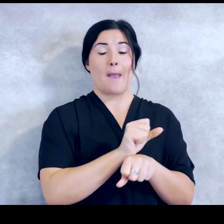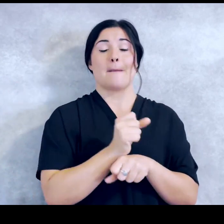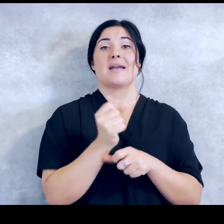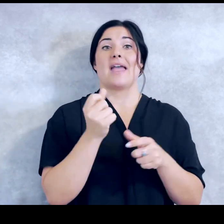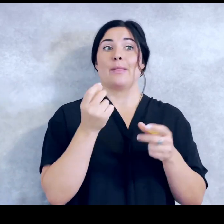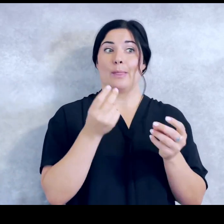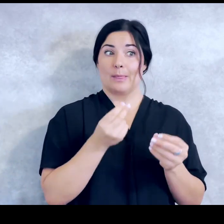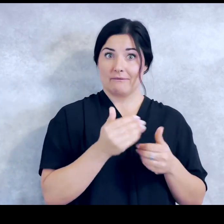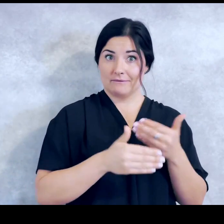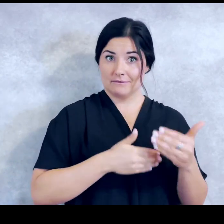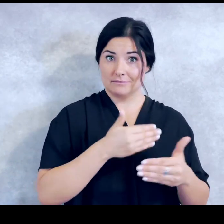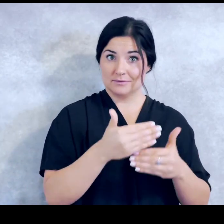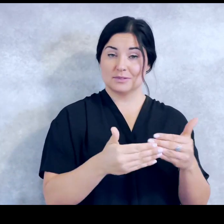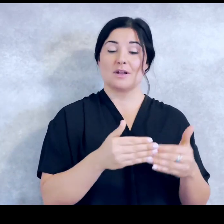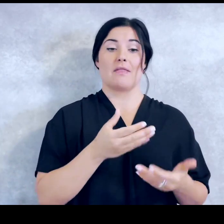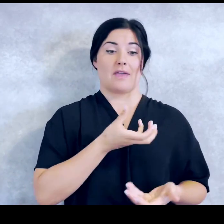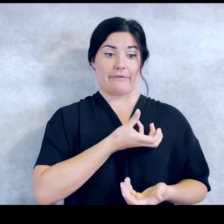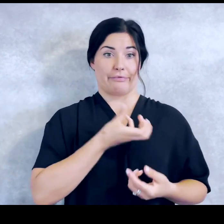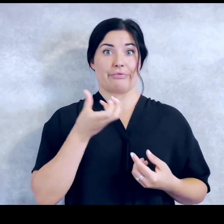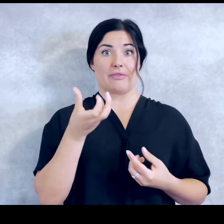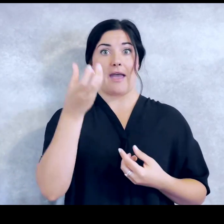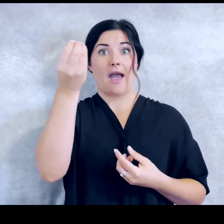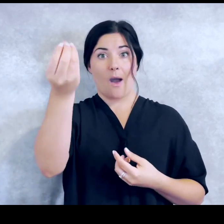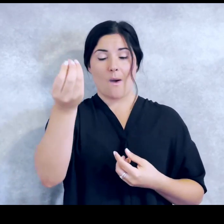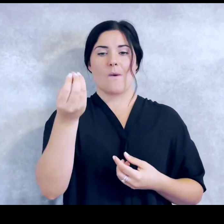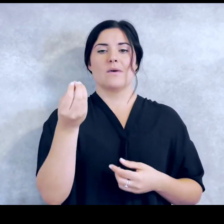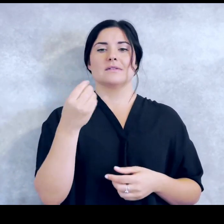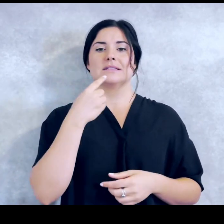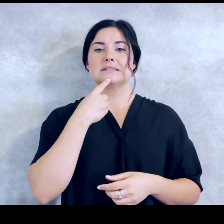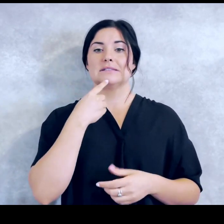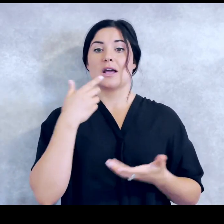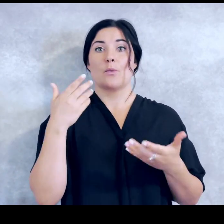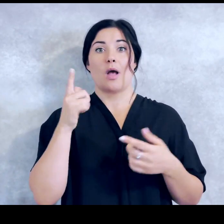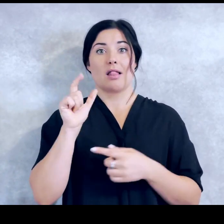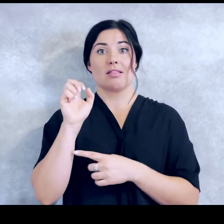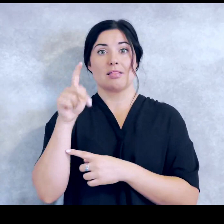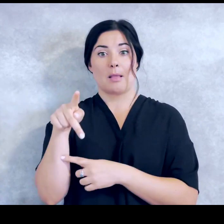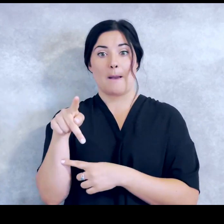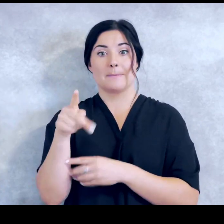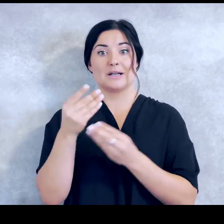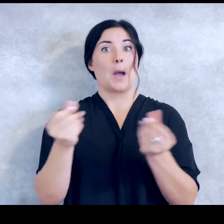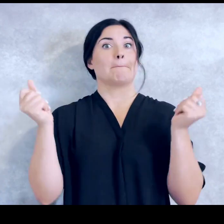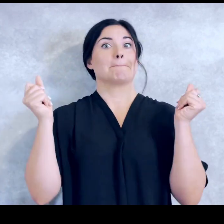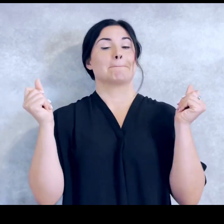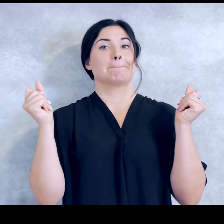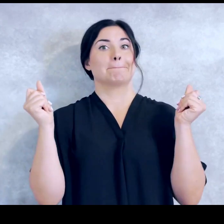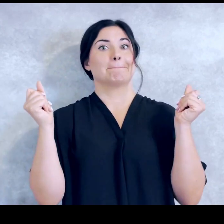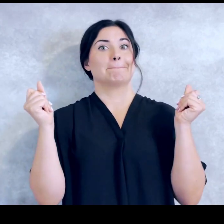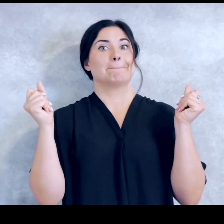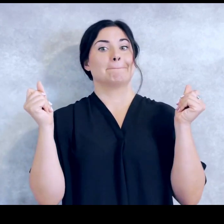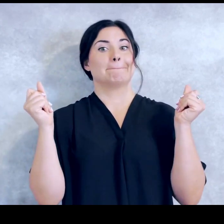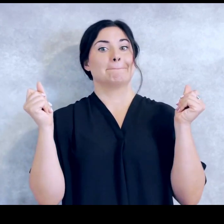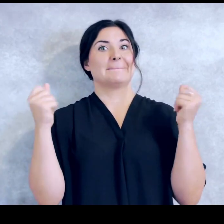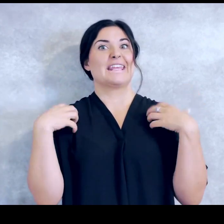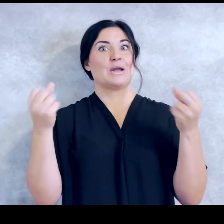appointment, and when they took the biopsy out, they said that the lump just disintegrated. Come on now. Yay!